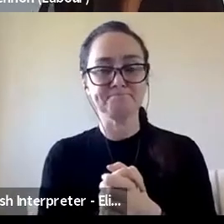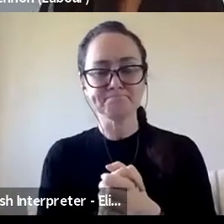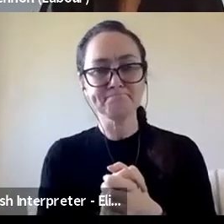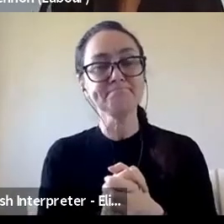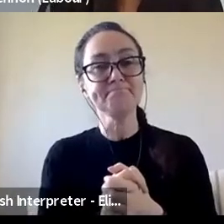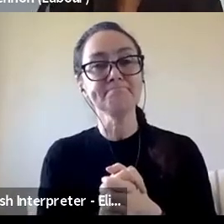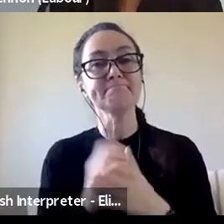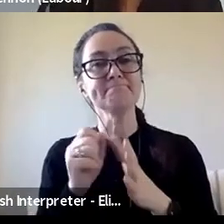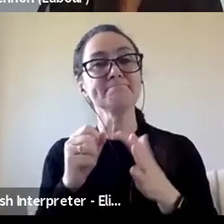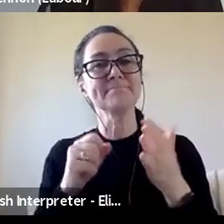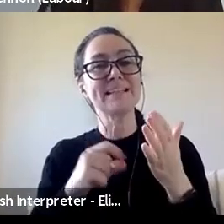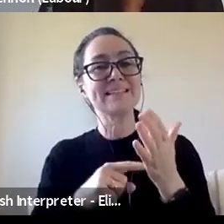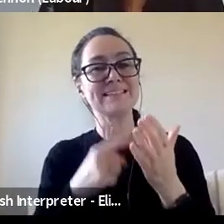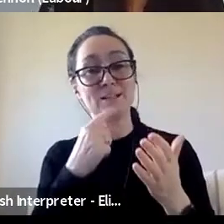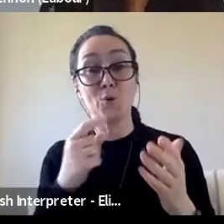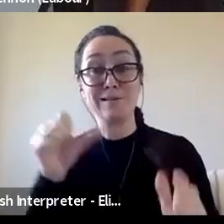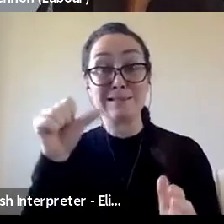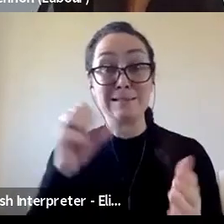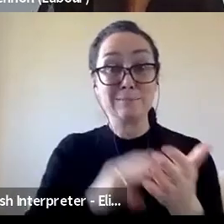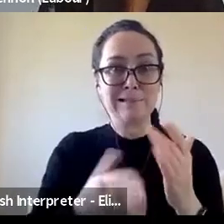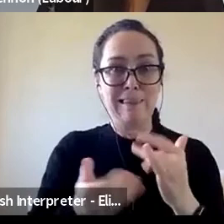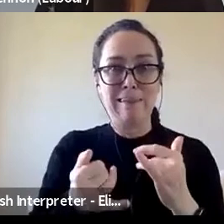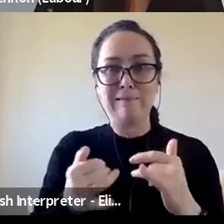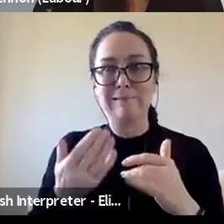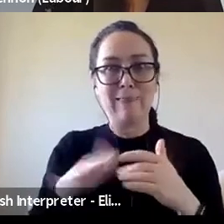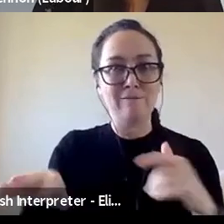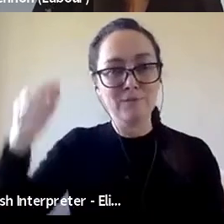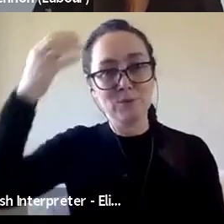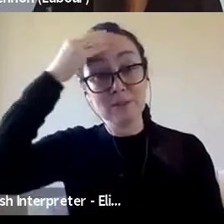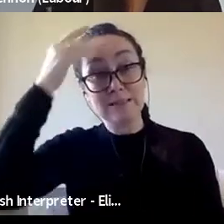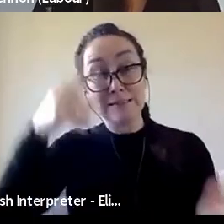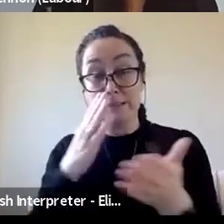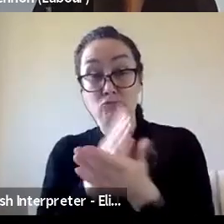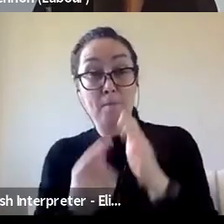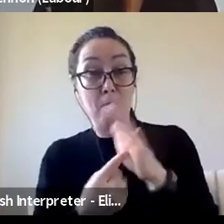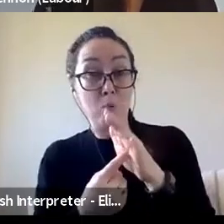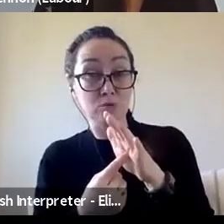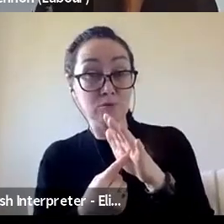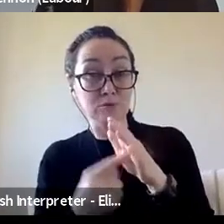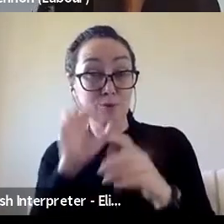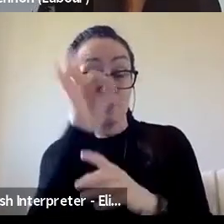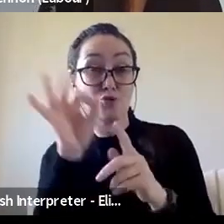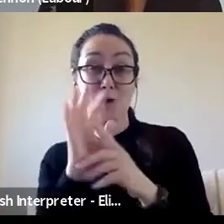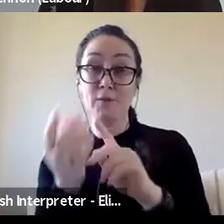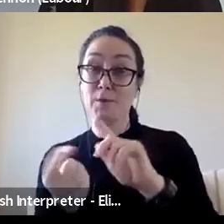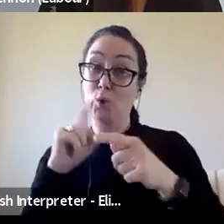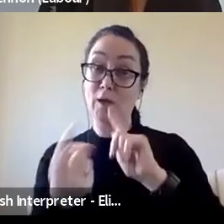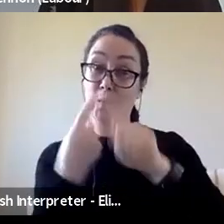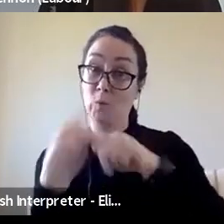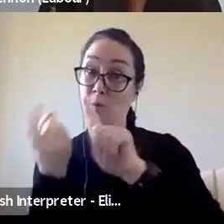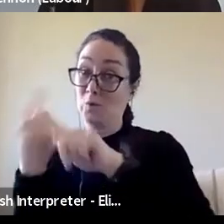I think this one's a really important question, but you're going to have to answer it really pretty snappily, i.e. you've got about a minute